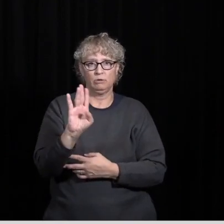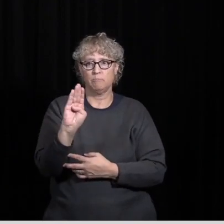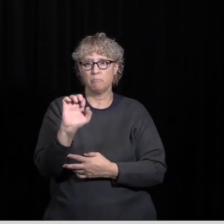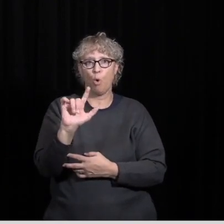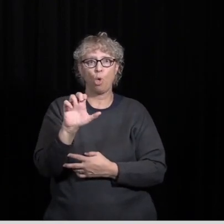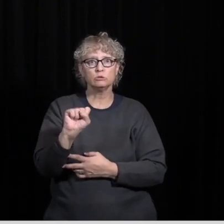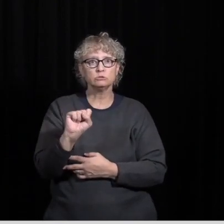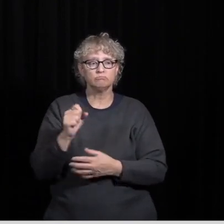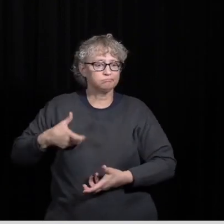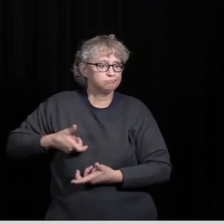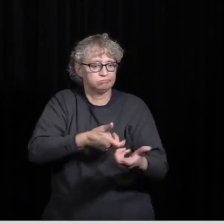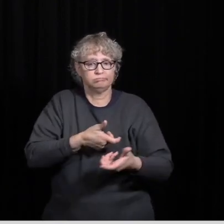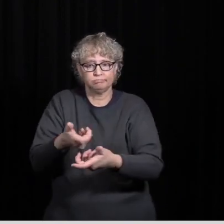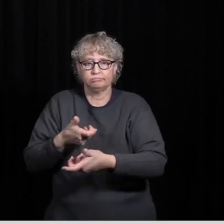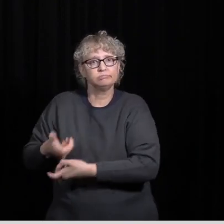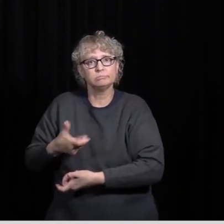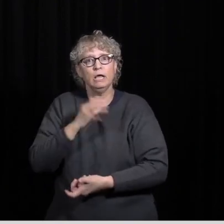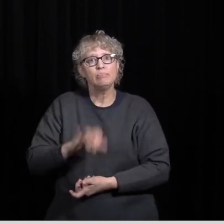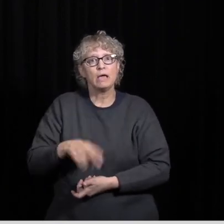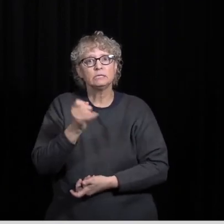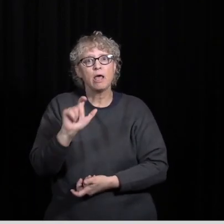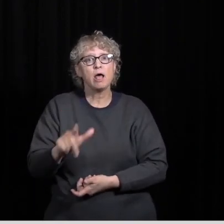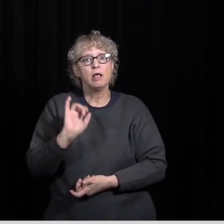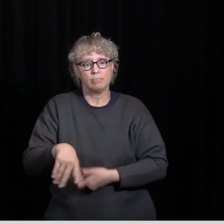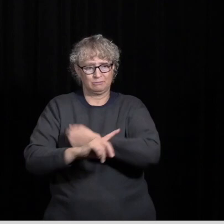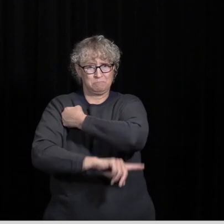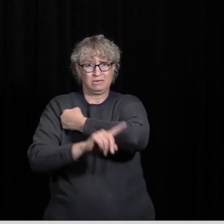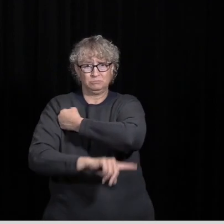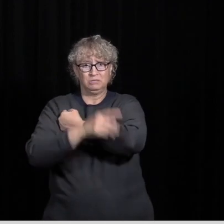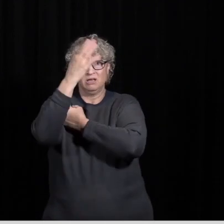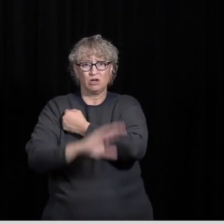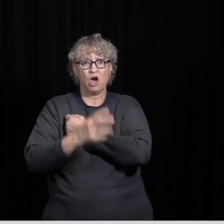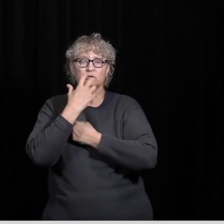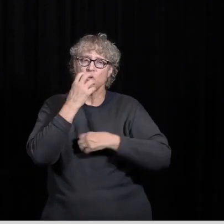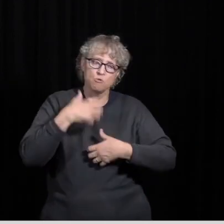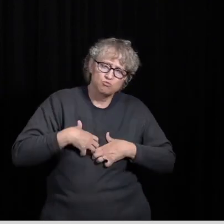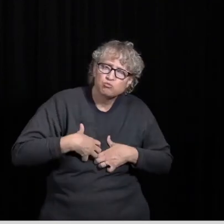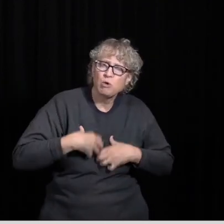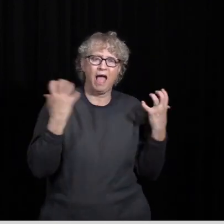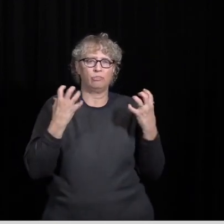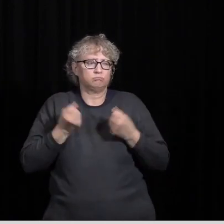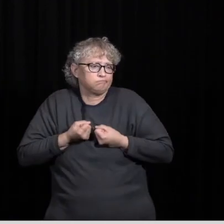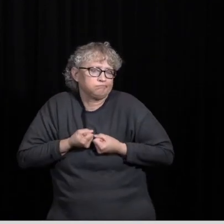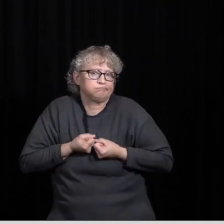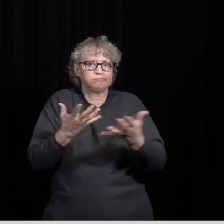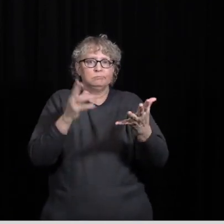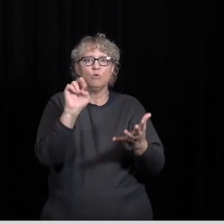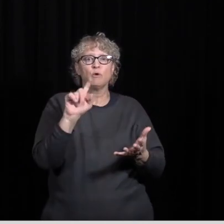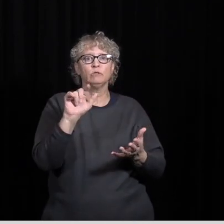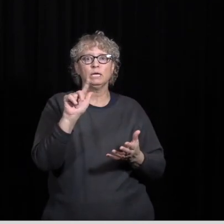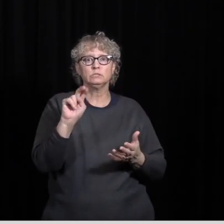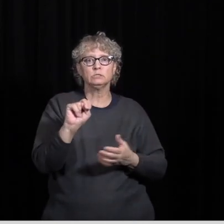boils. It's a picture of hell, of punishment. It's a picture of God's wrath poured out on the nations. Revelation 19,